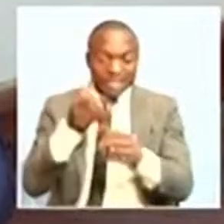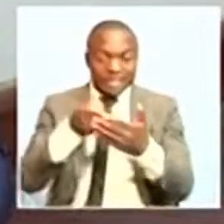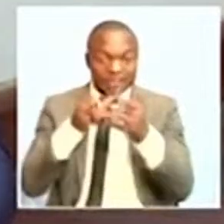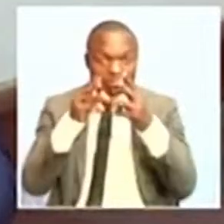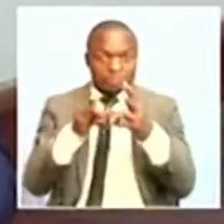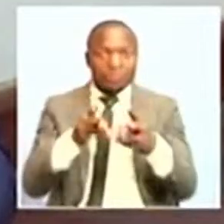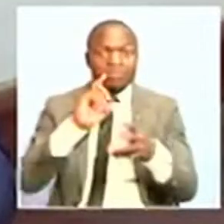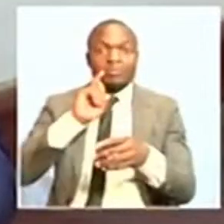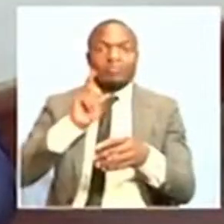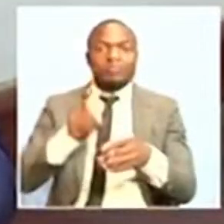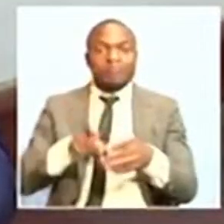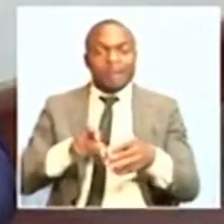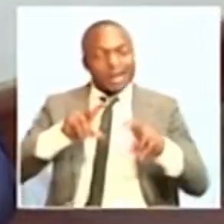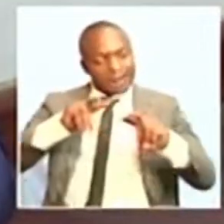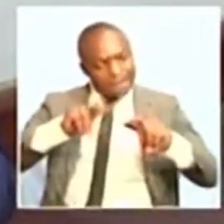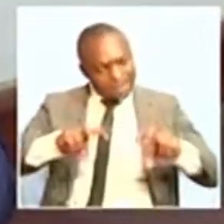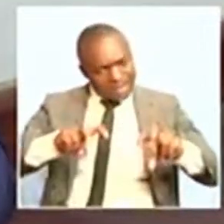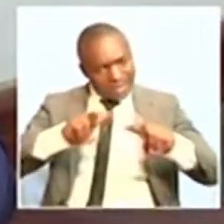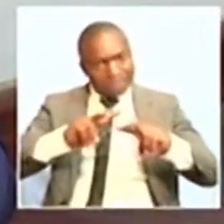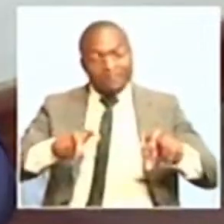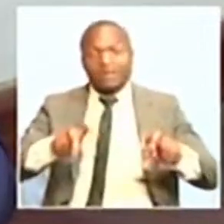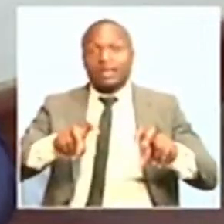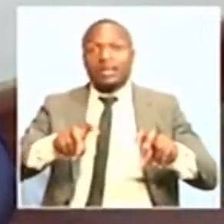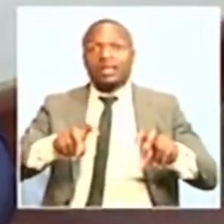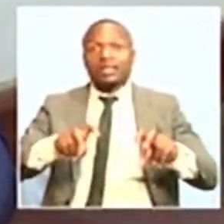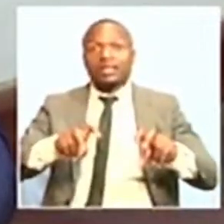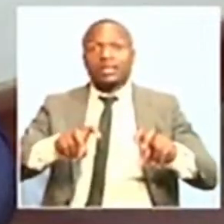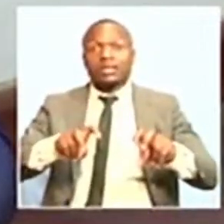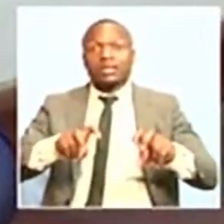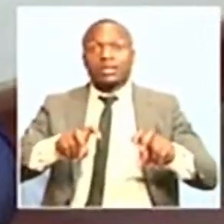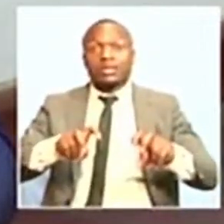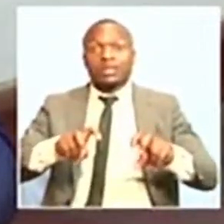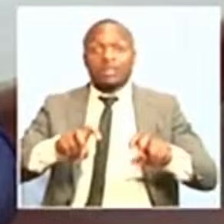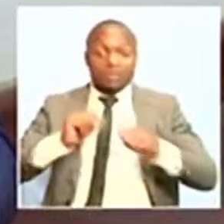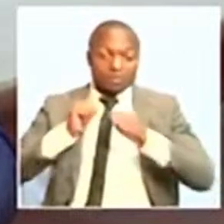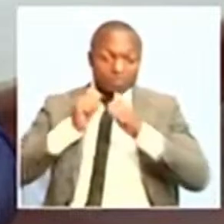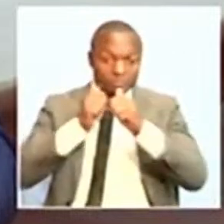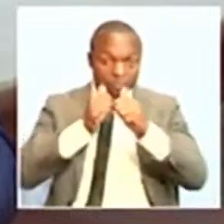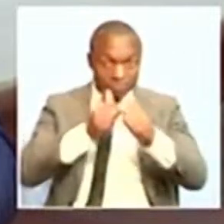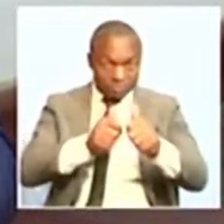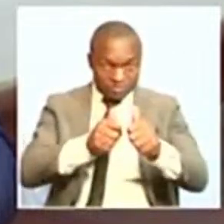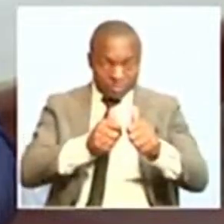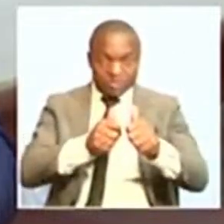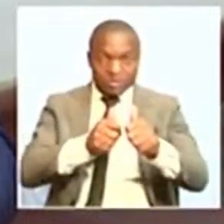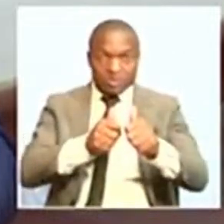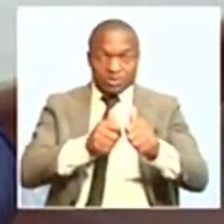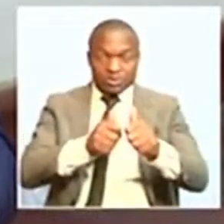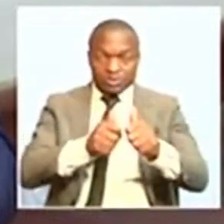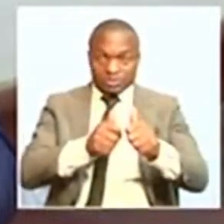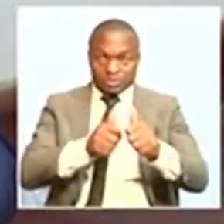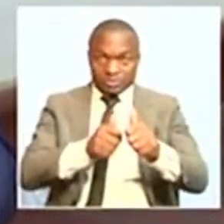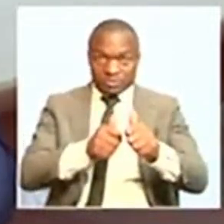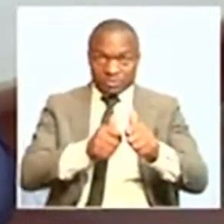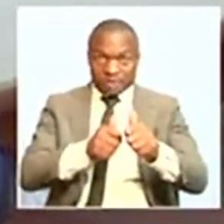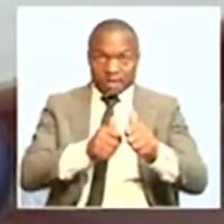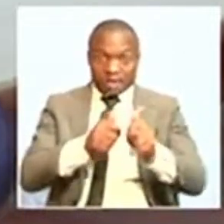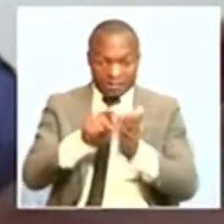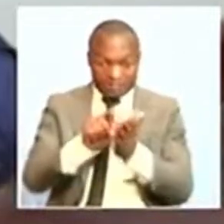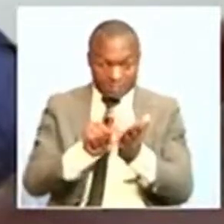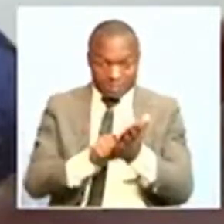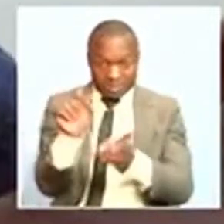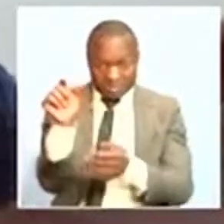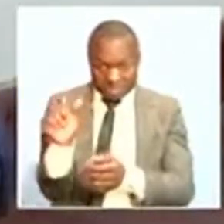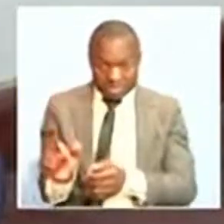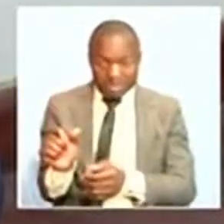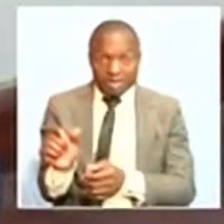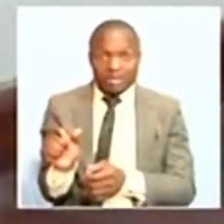should automatically verify the compliance status of each person who is transacting, rather than them having to